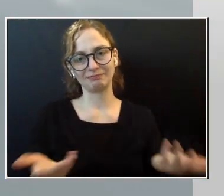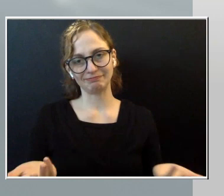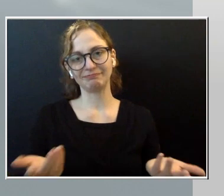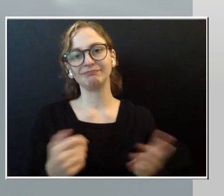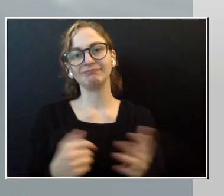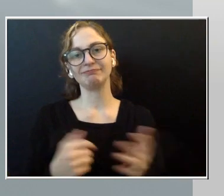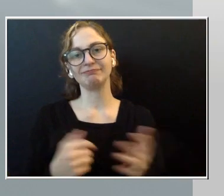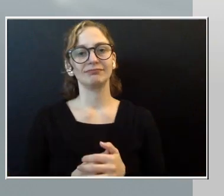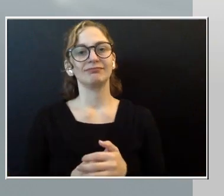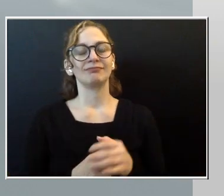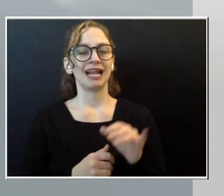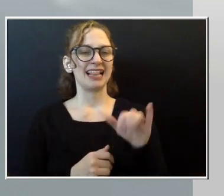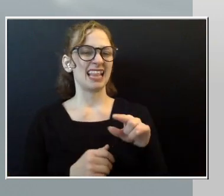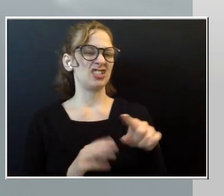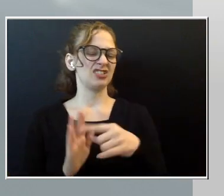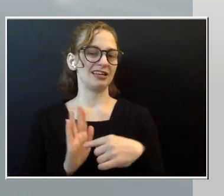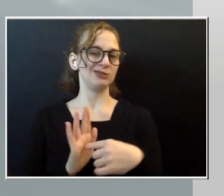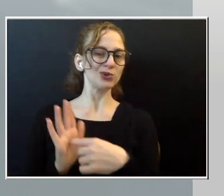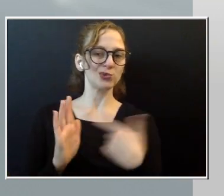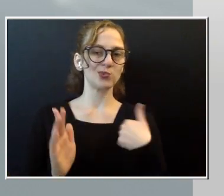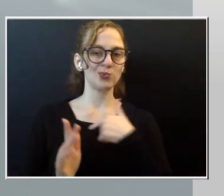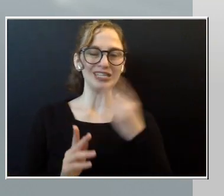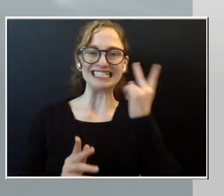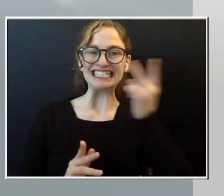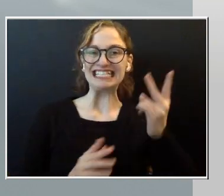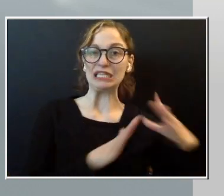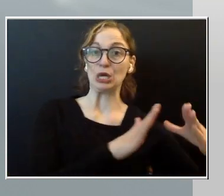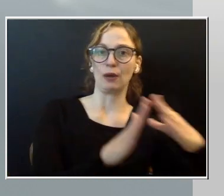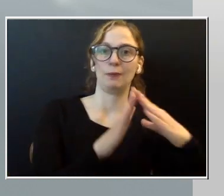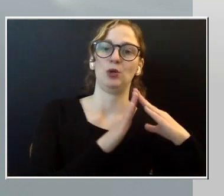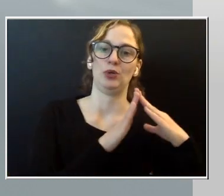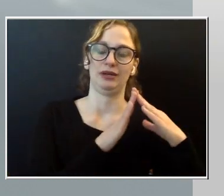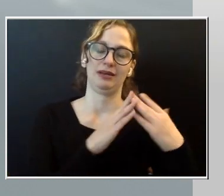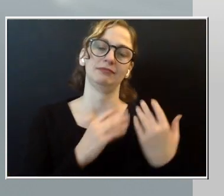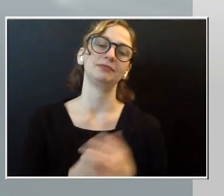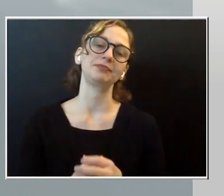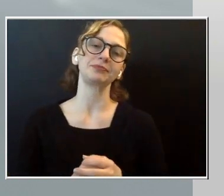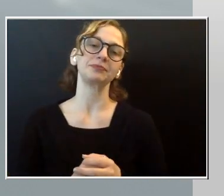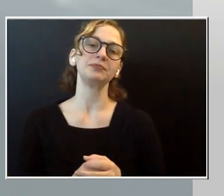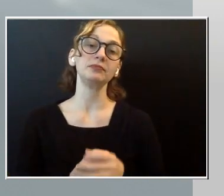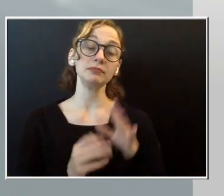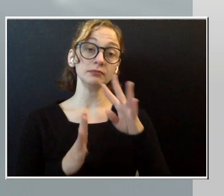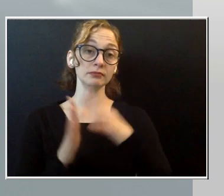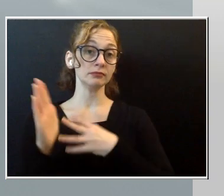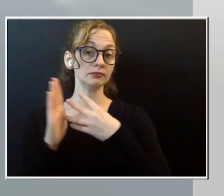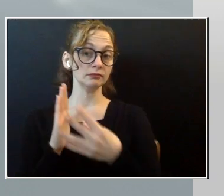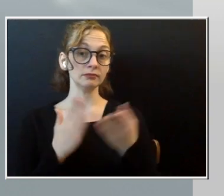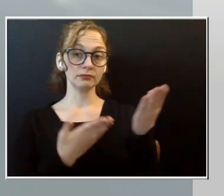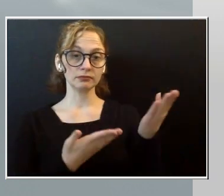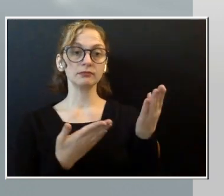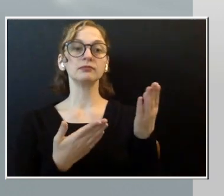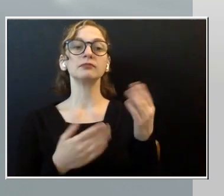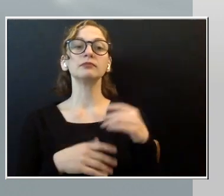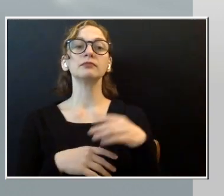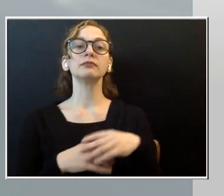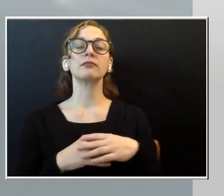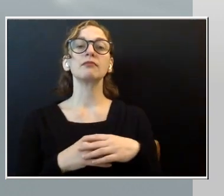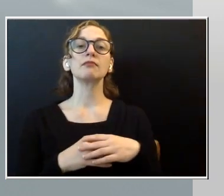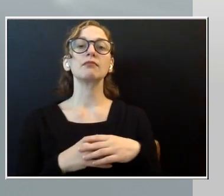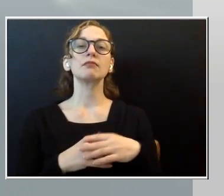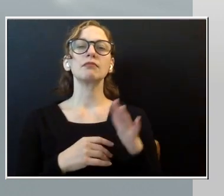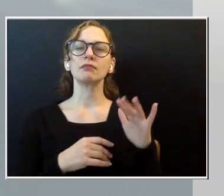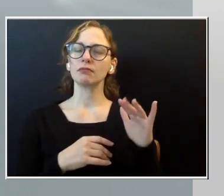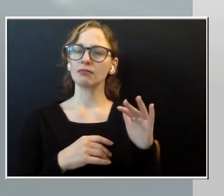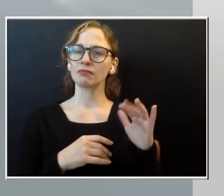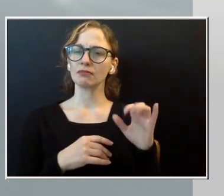community and the community spread. And so here we have some, what is this one? This is the number of tests, I